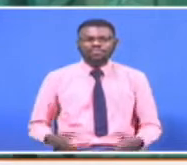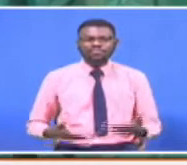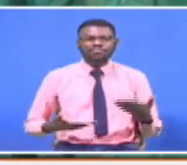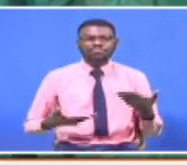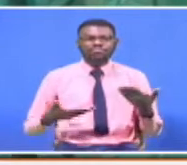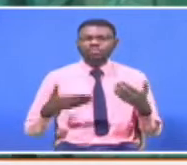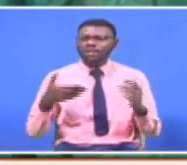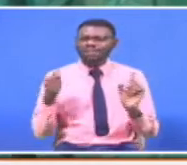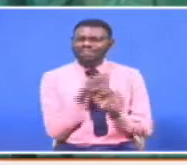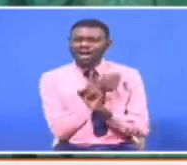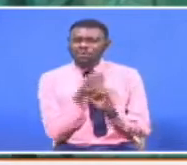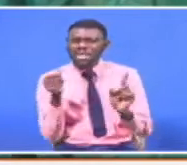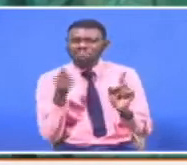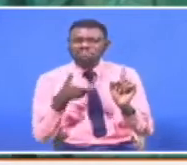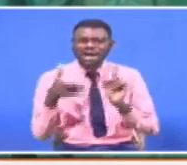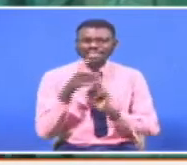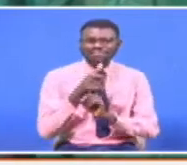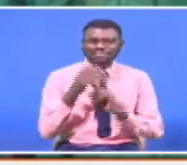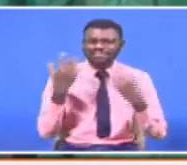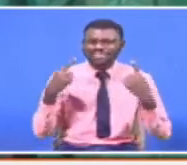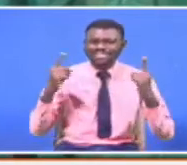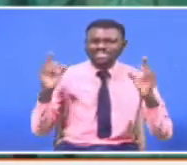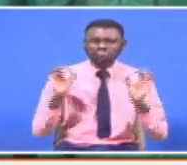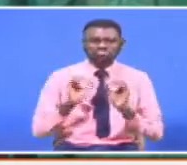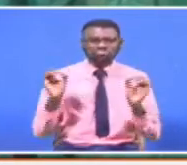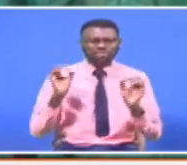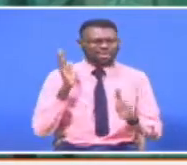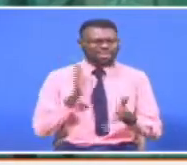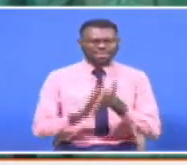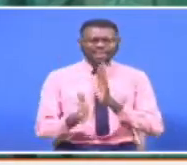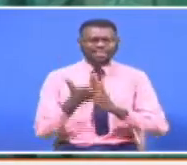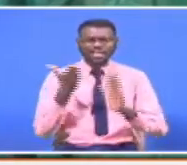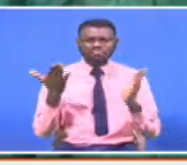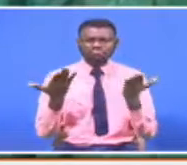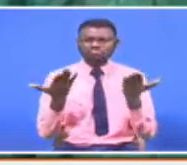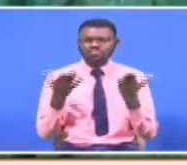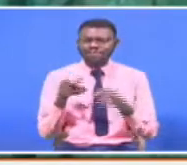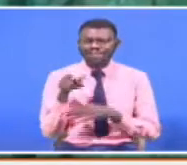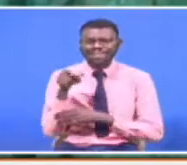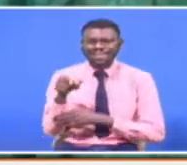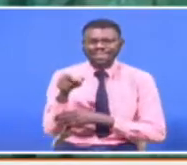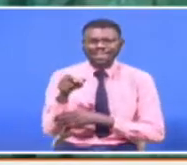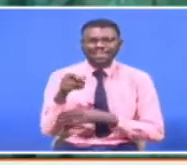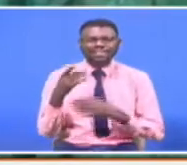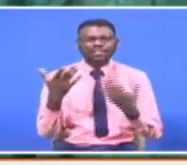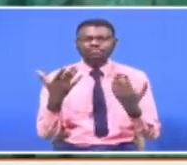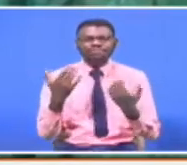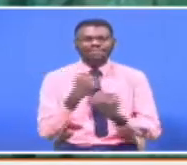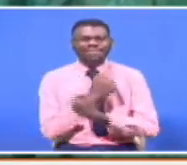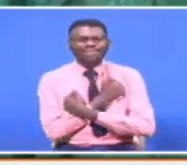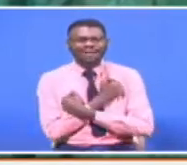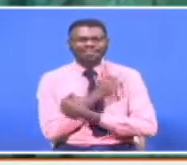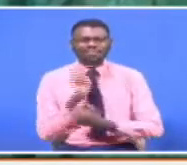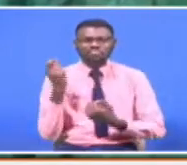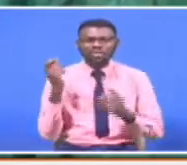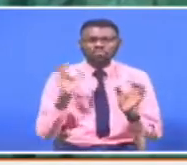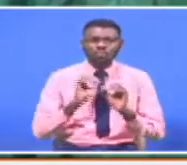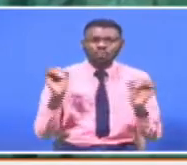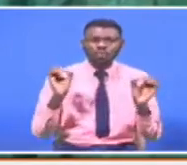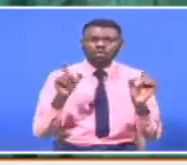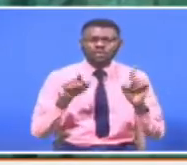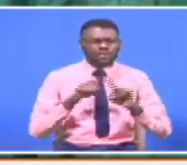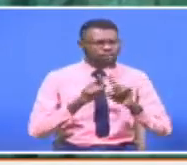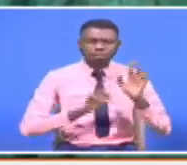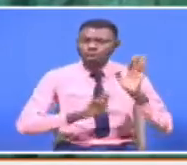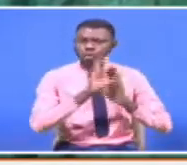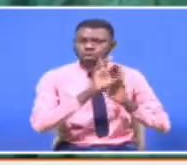violently to achieve anything. That's completely, it is unpatriotic, it is